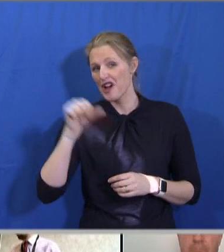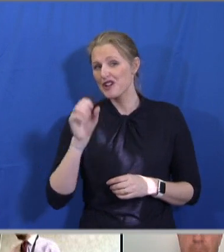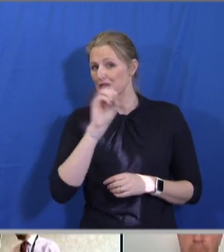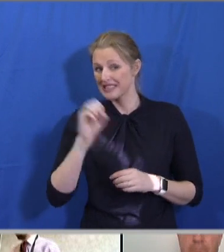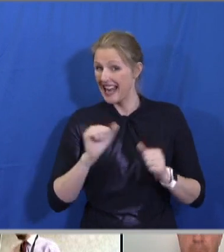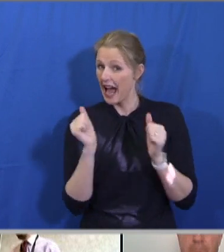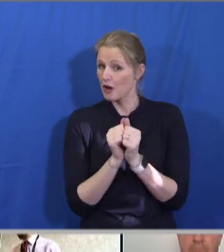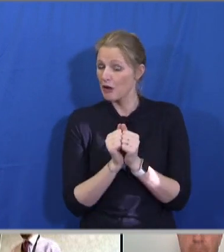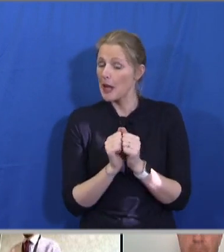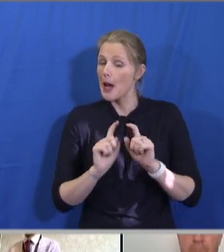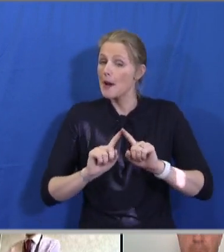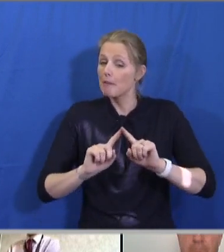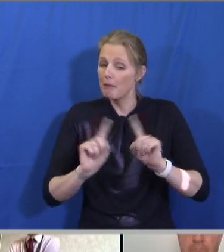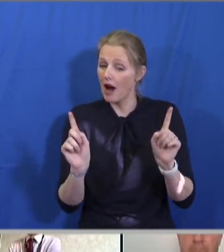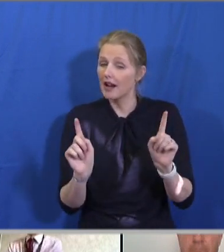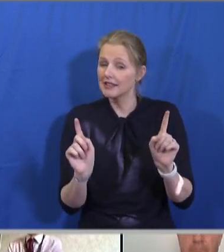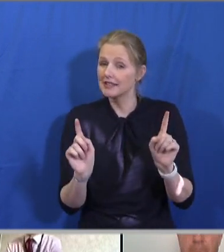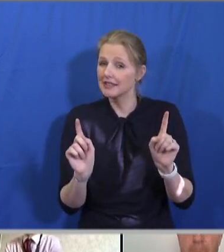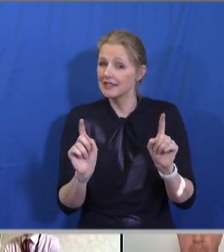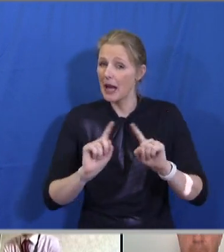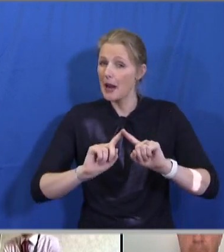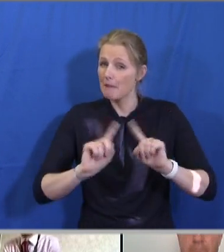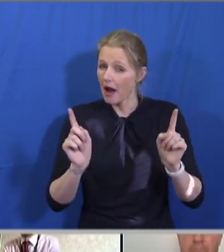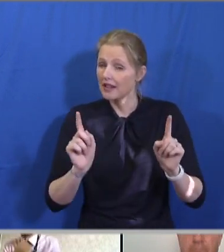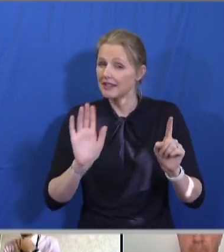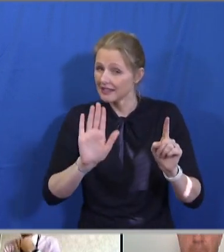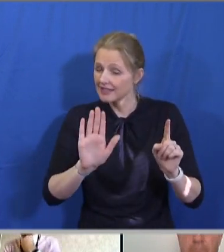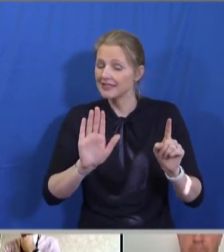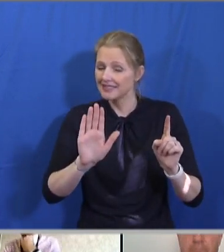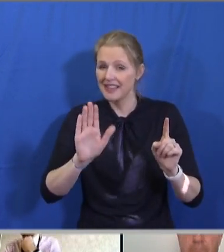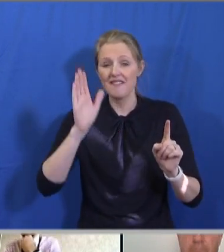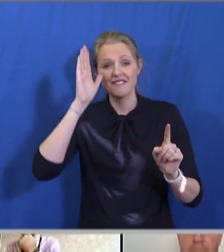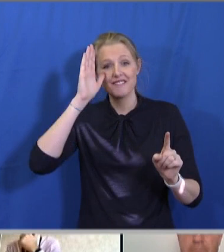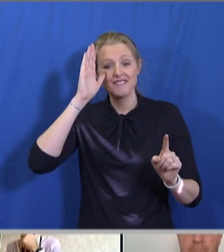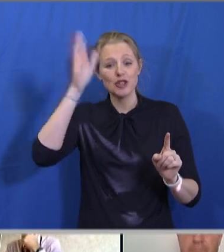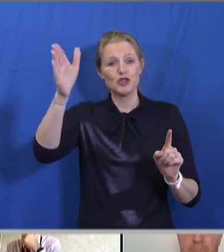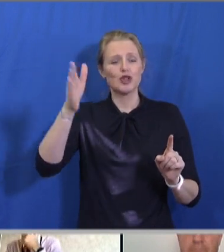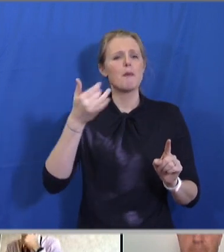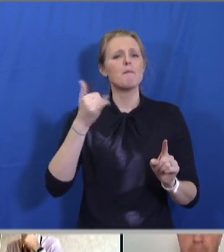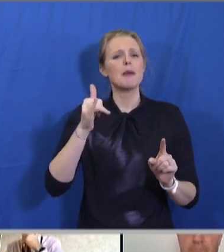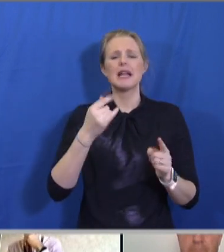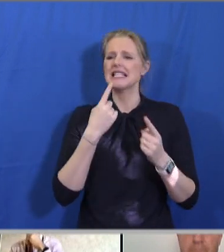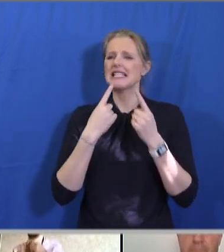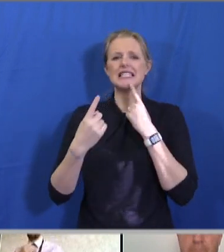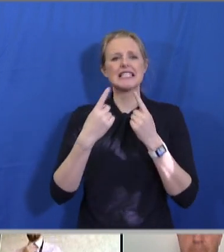but it's just in future, if there is a data set